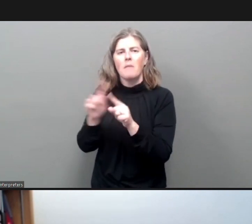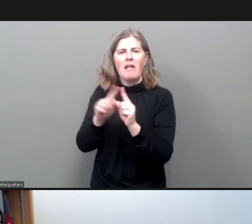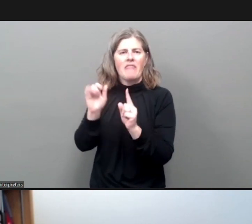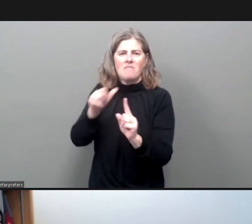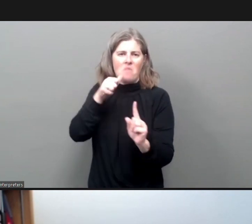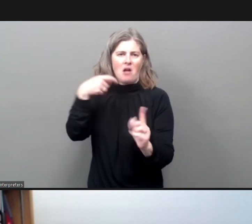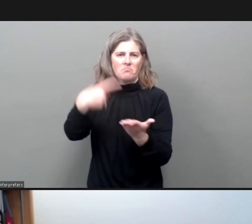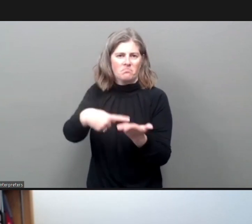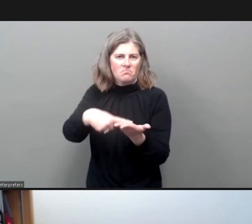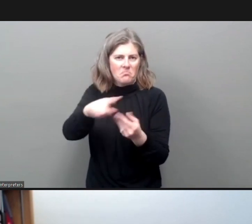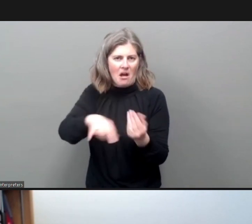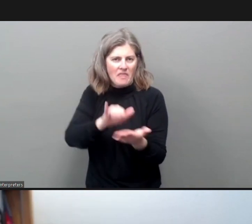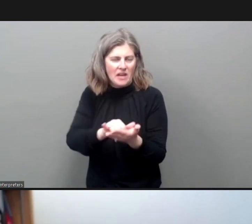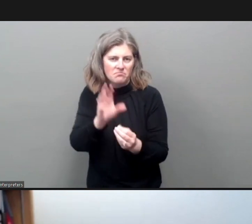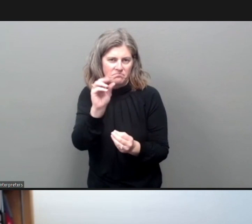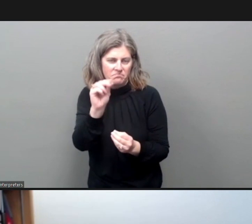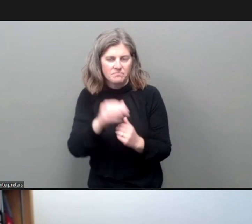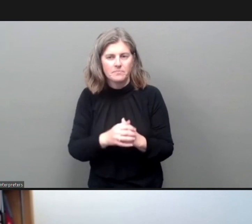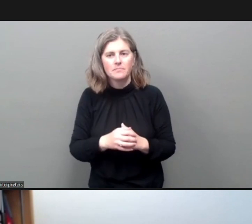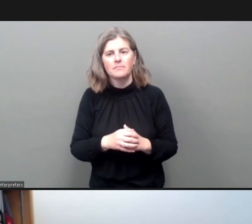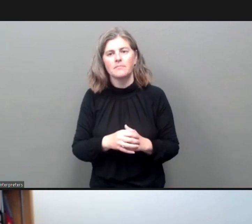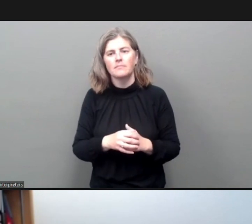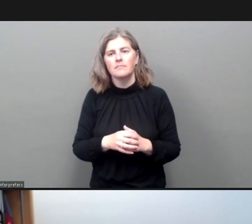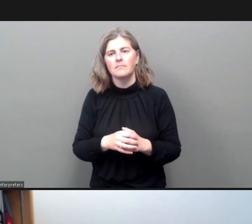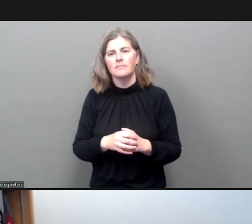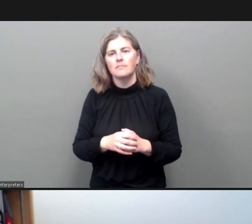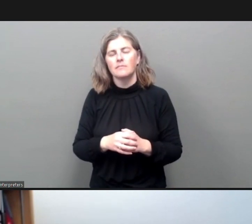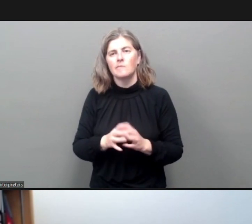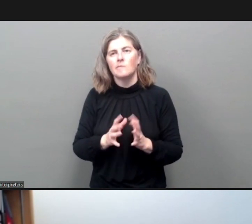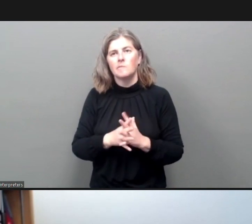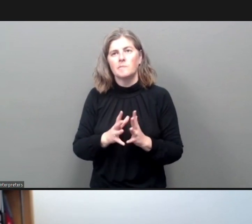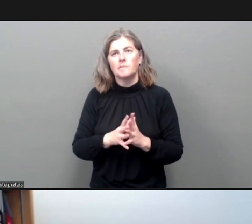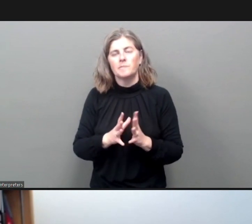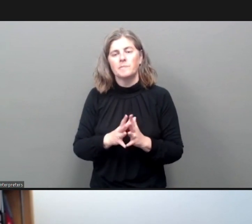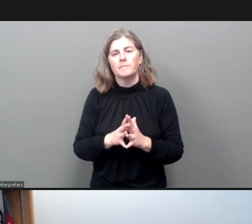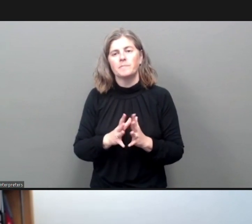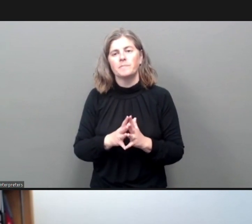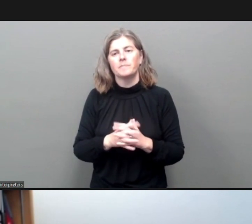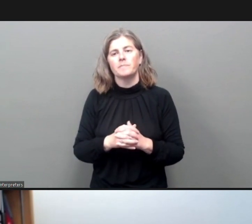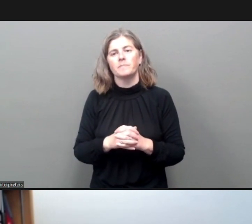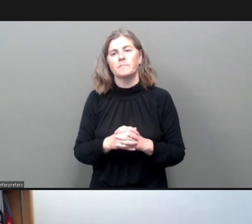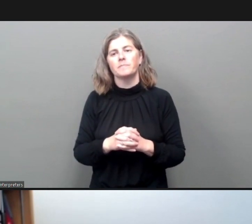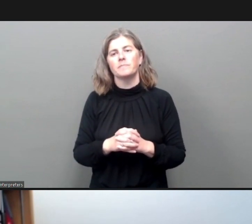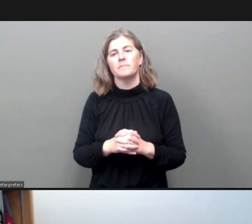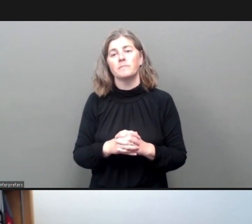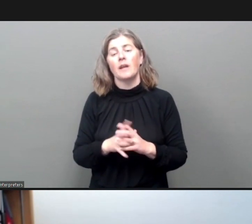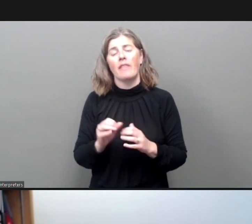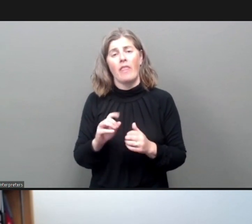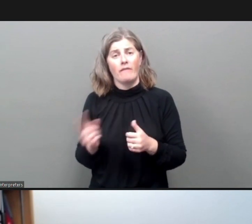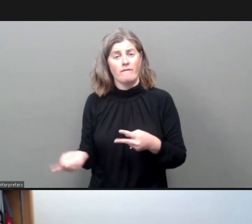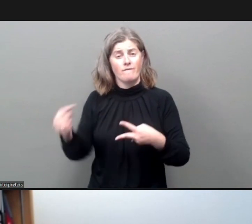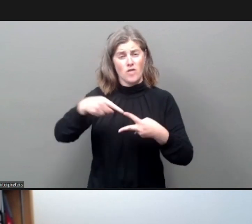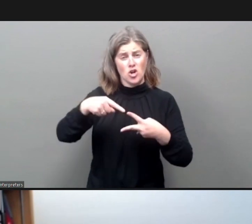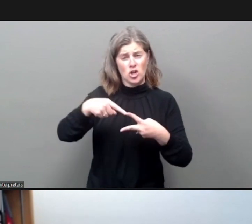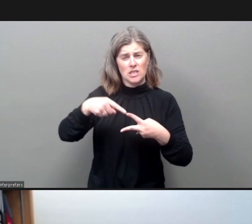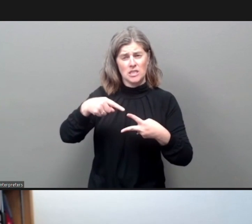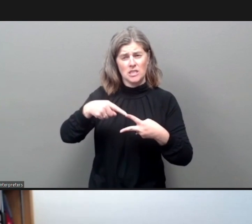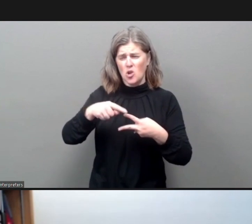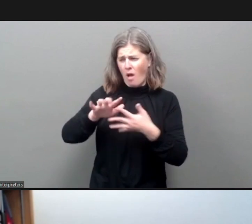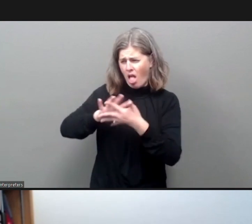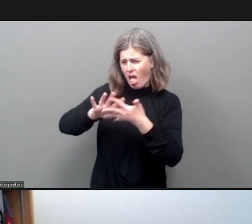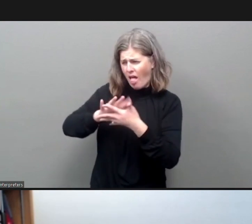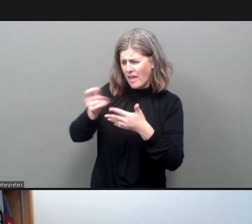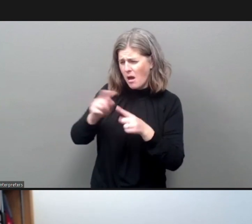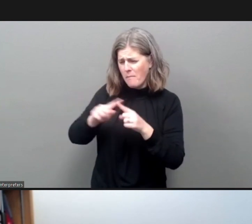was not one we discussed. And then the first question was, you cut out a little bit, but